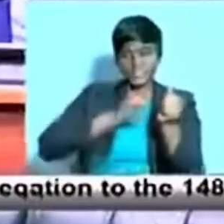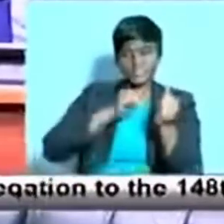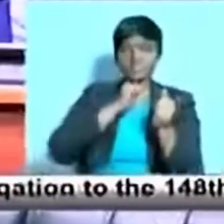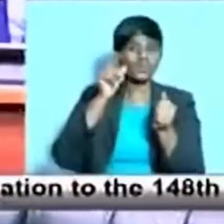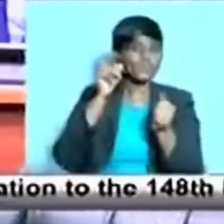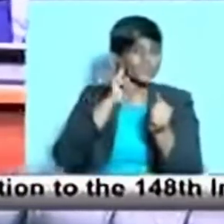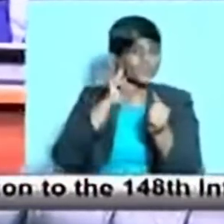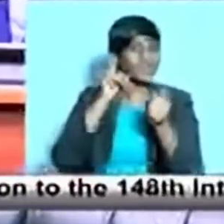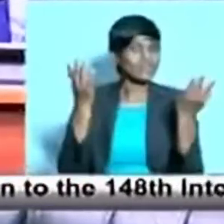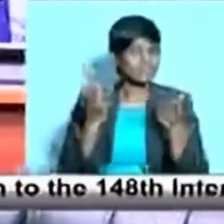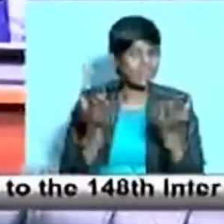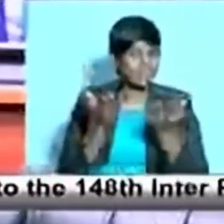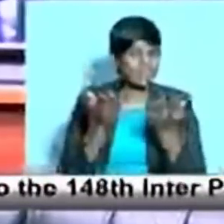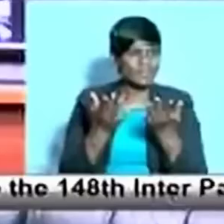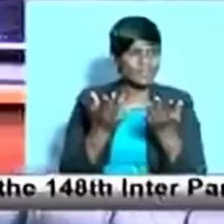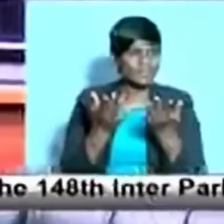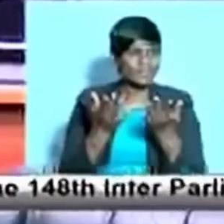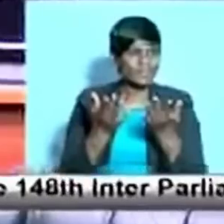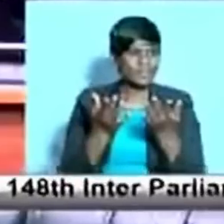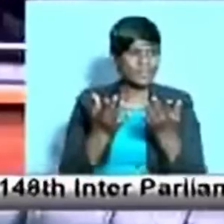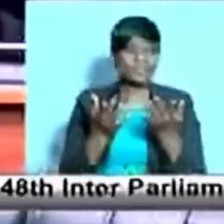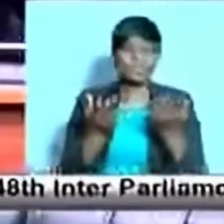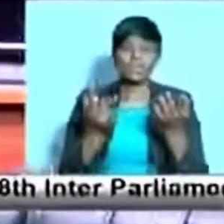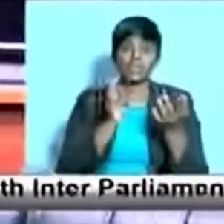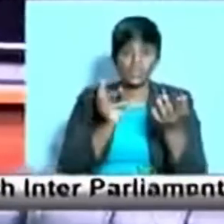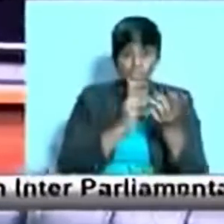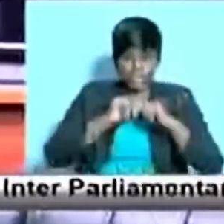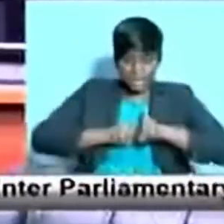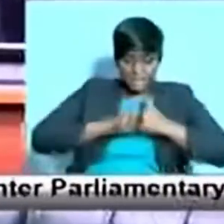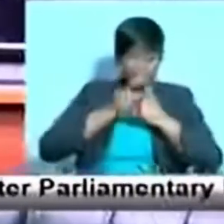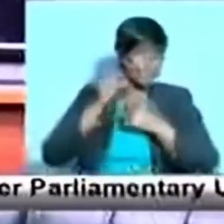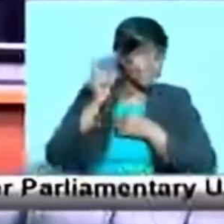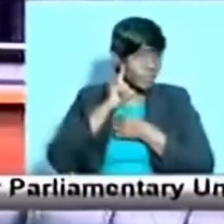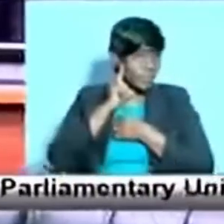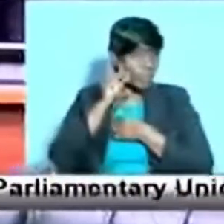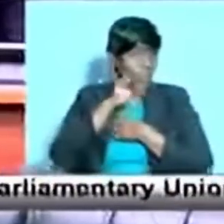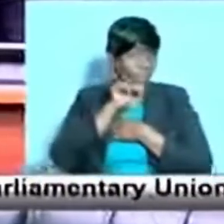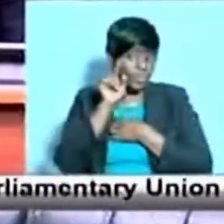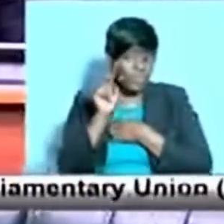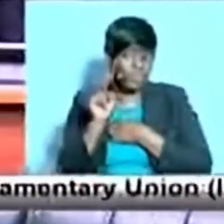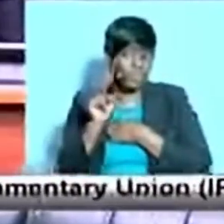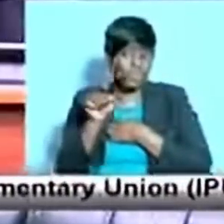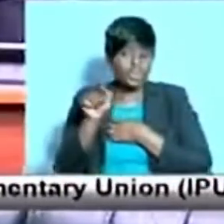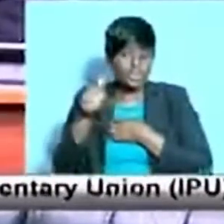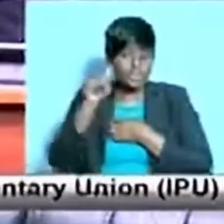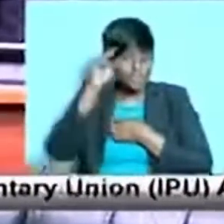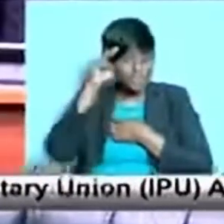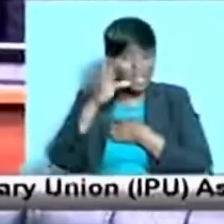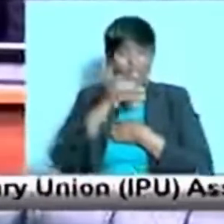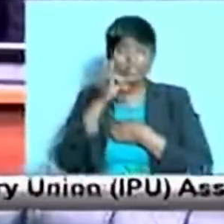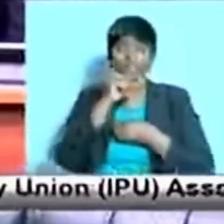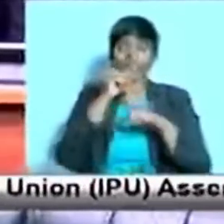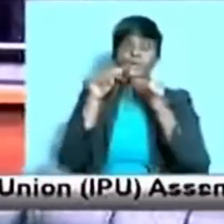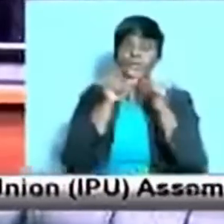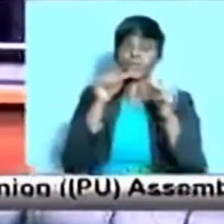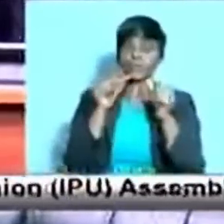not listened. Had we been listened to by the Minister of